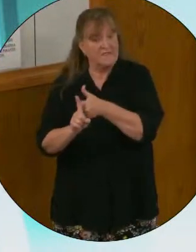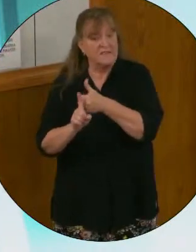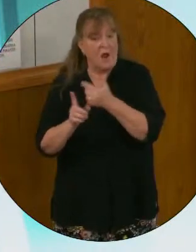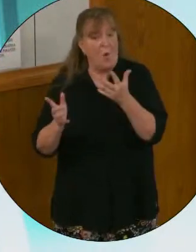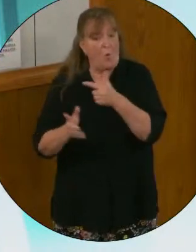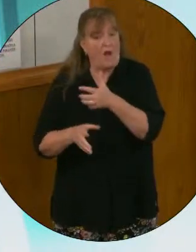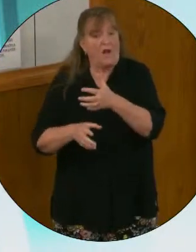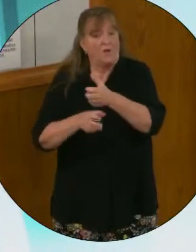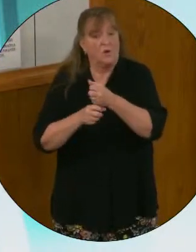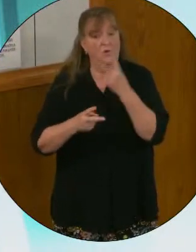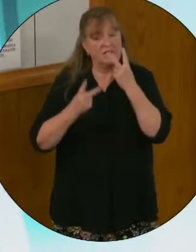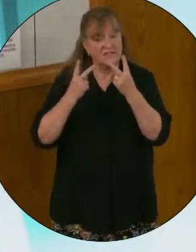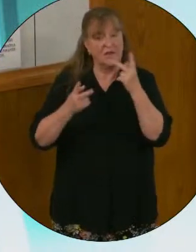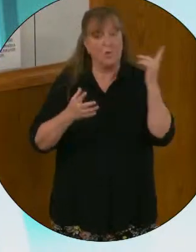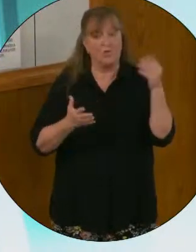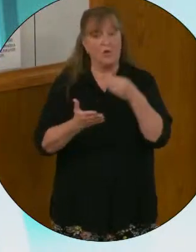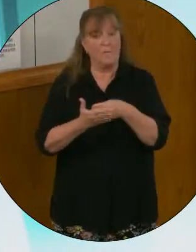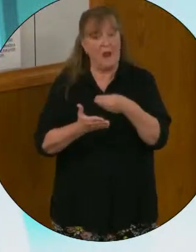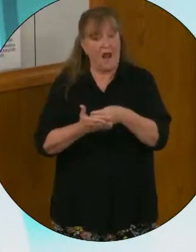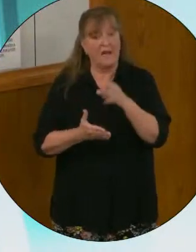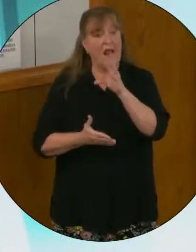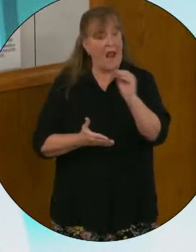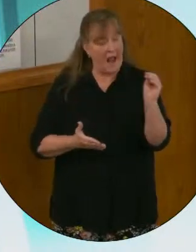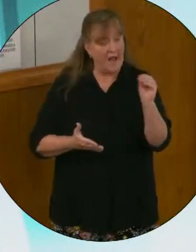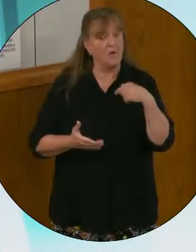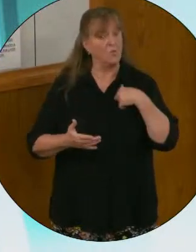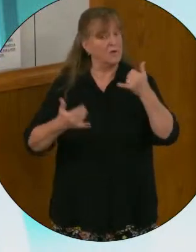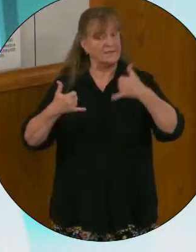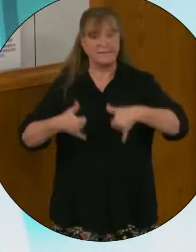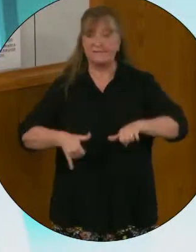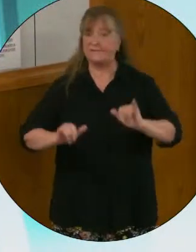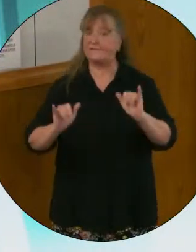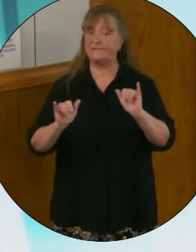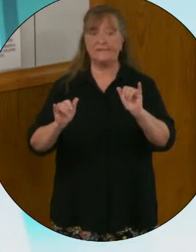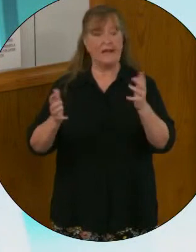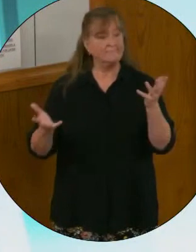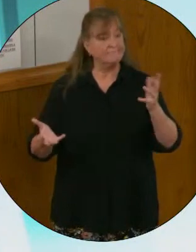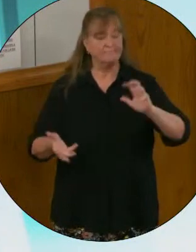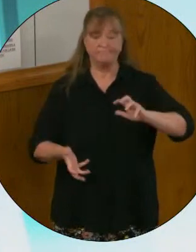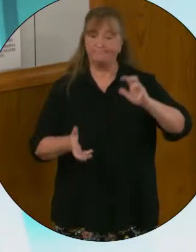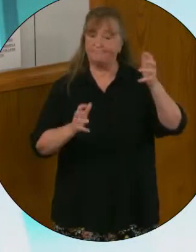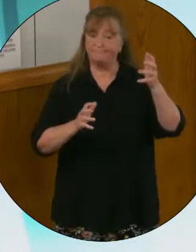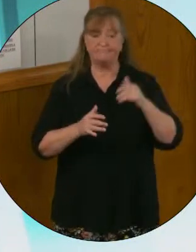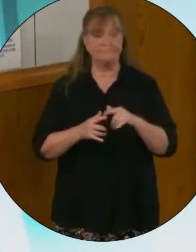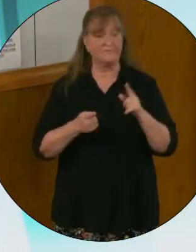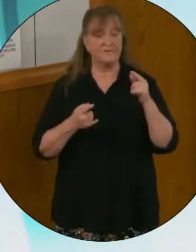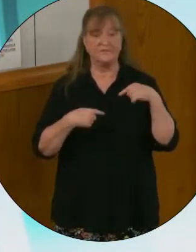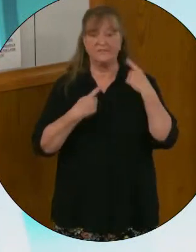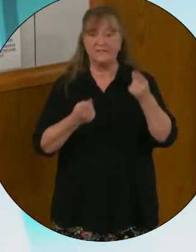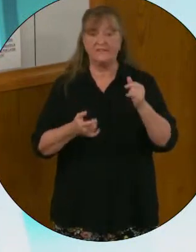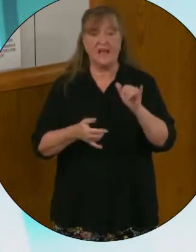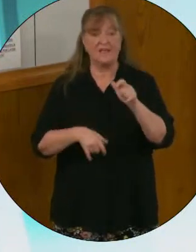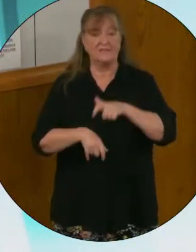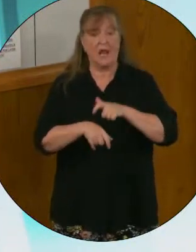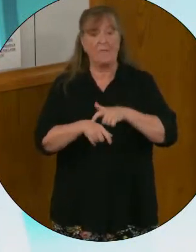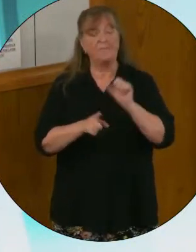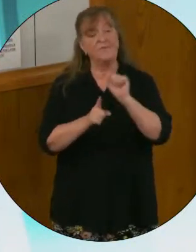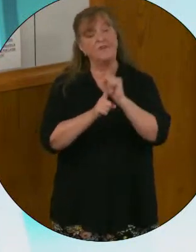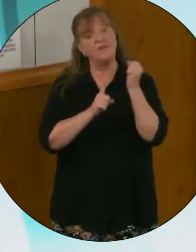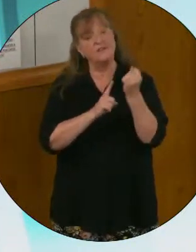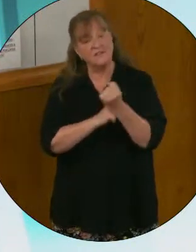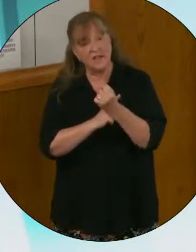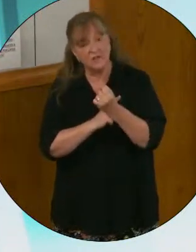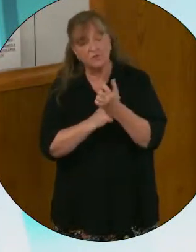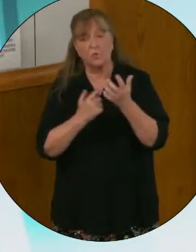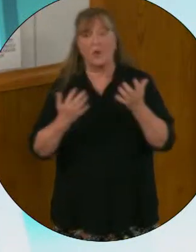he received with your guys' money. And we've still got crickets since then. So situations at